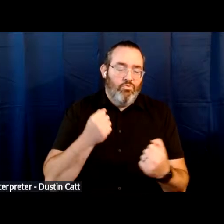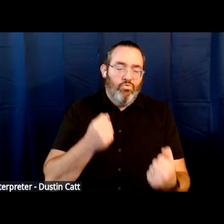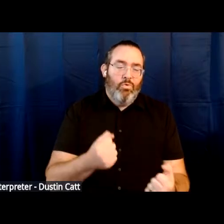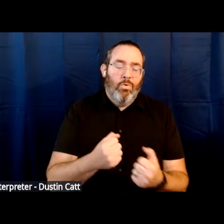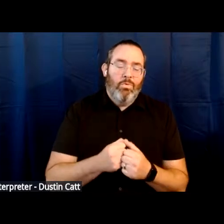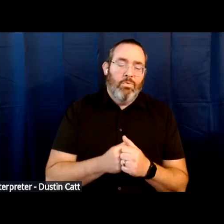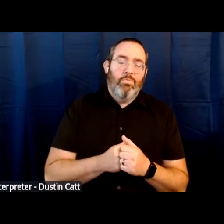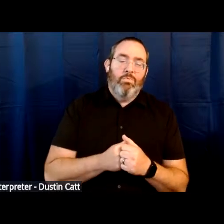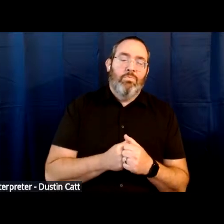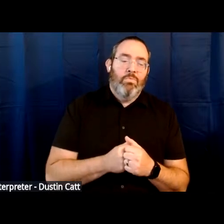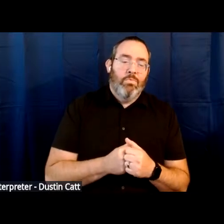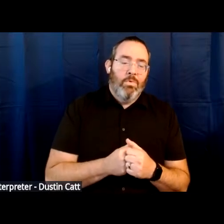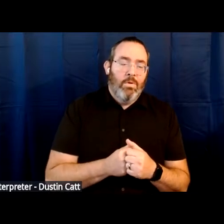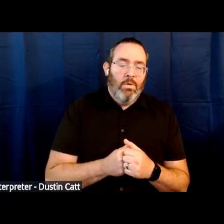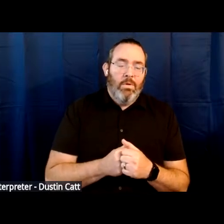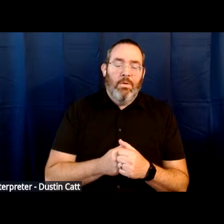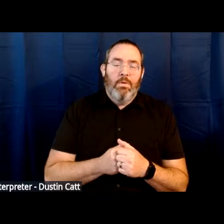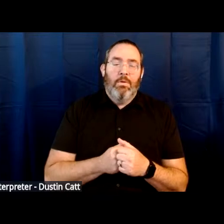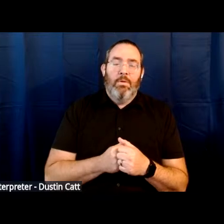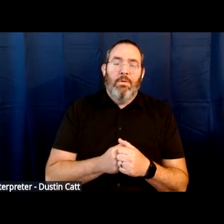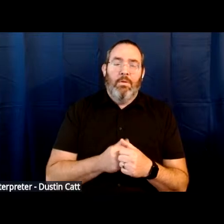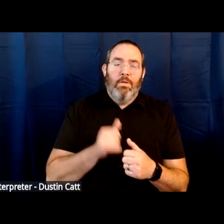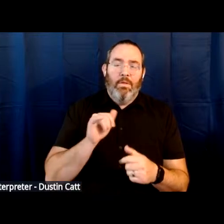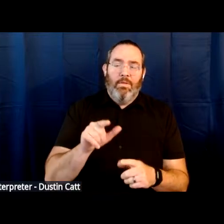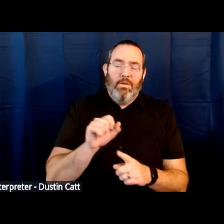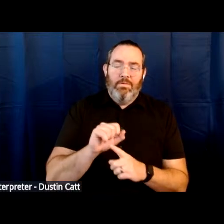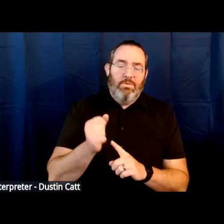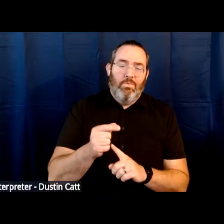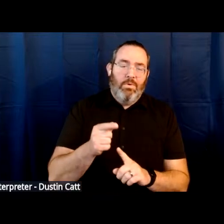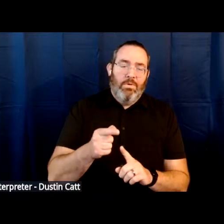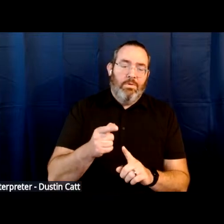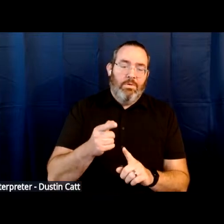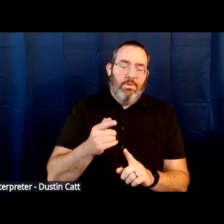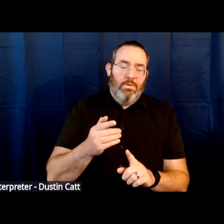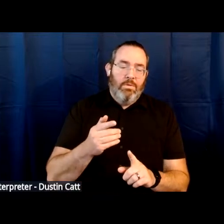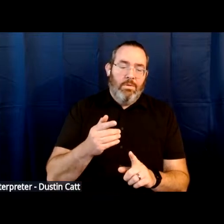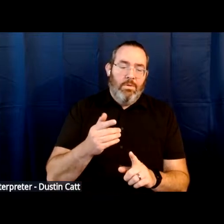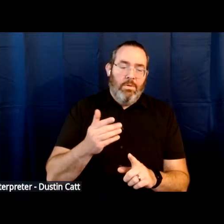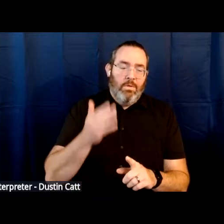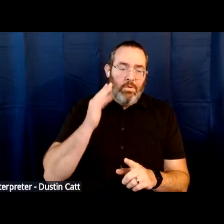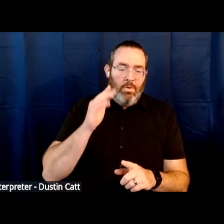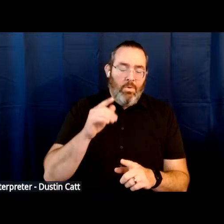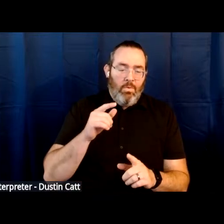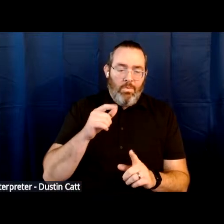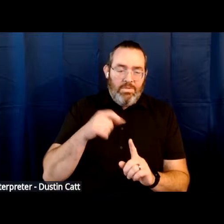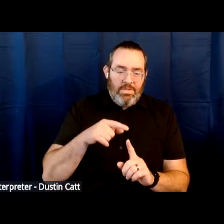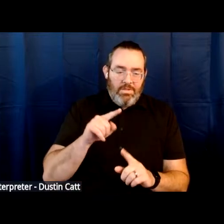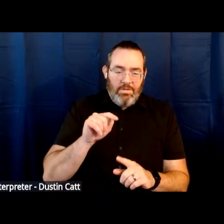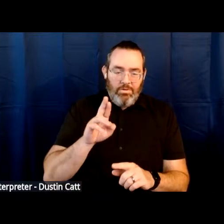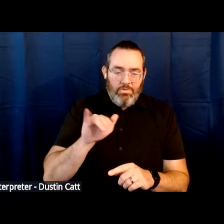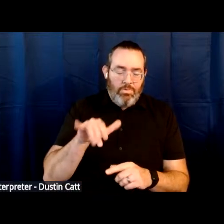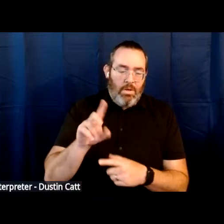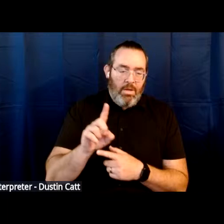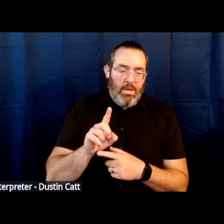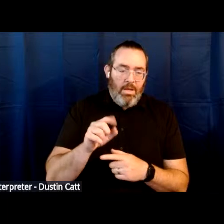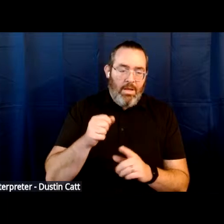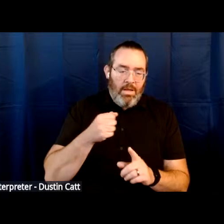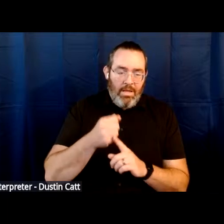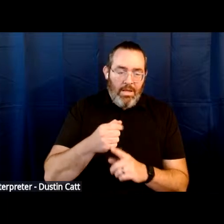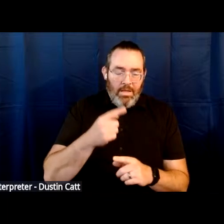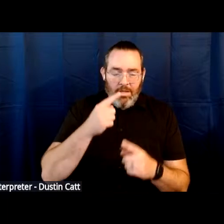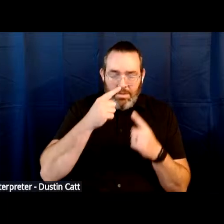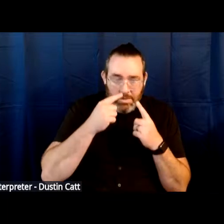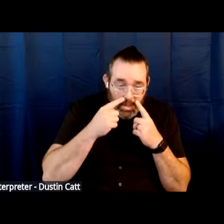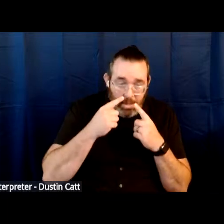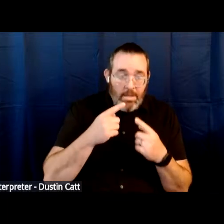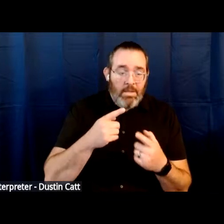That particular condition, which used to be known as Samter's triad, affects your lungs, affects your sinuses, affects all